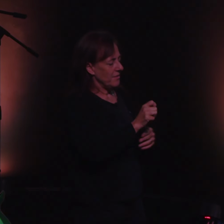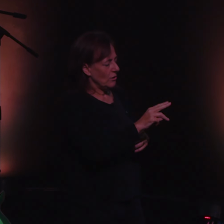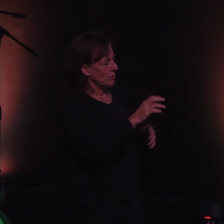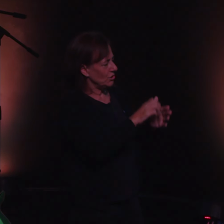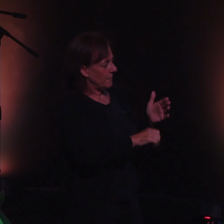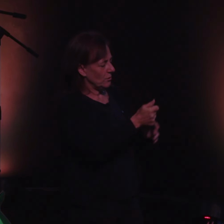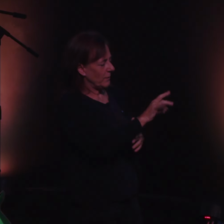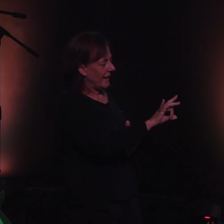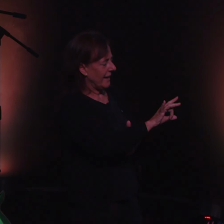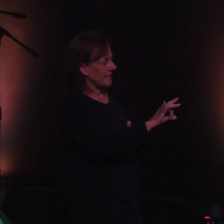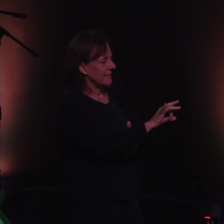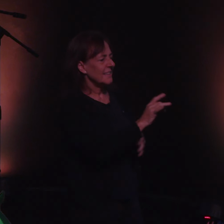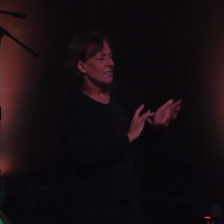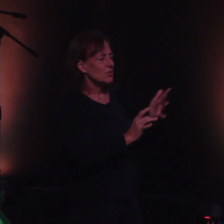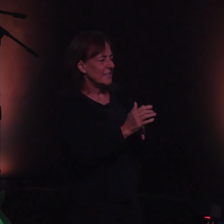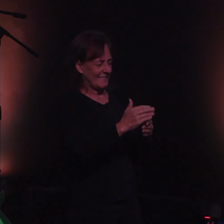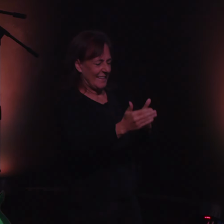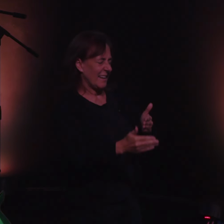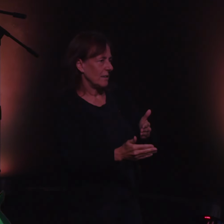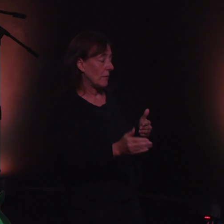28. And Jesus, at the end of